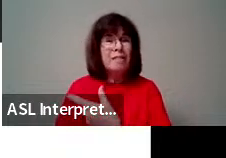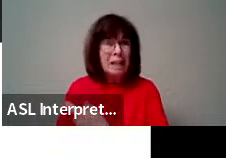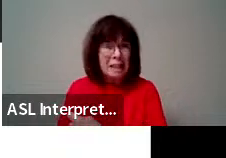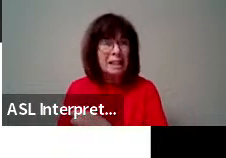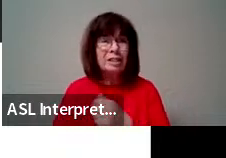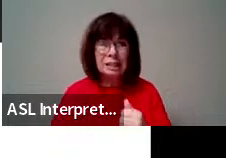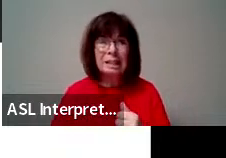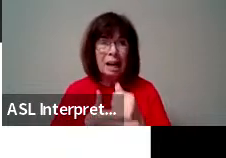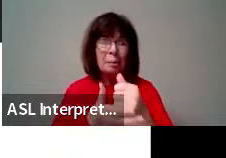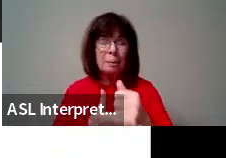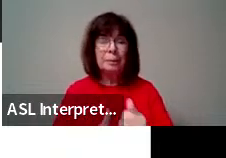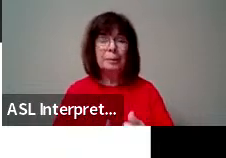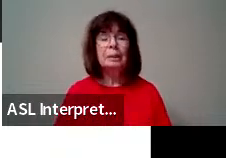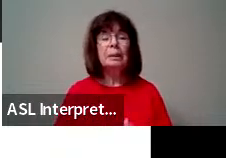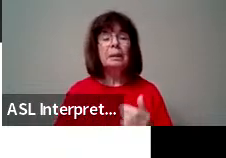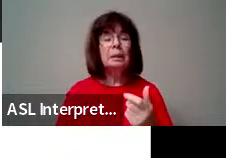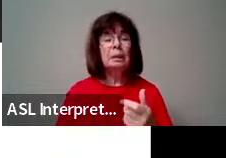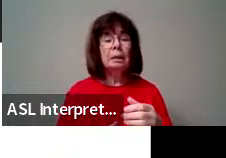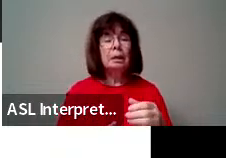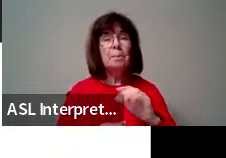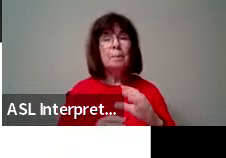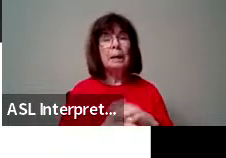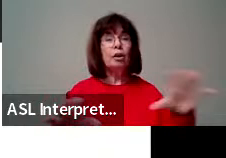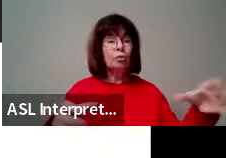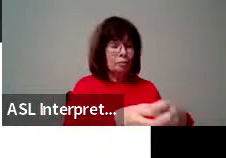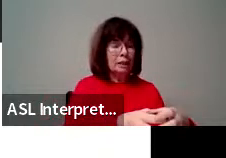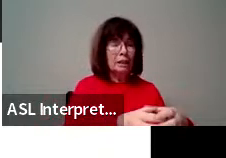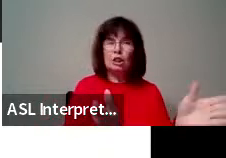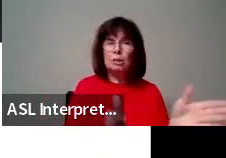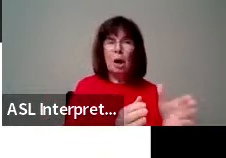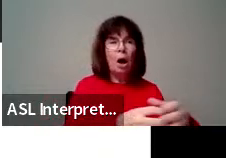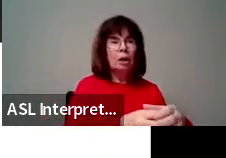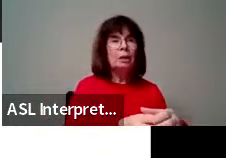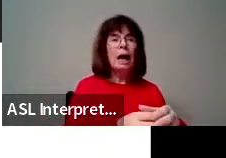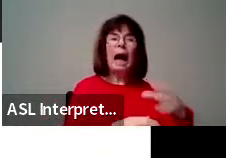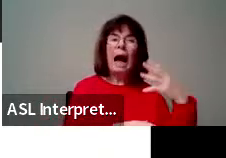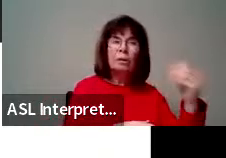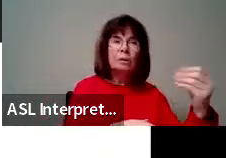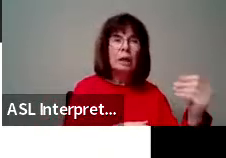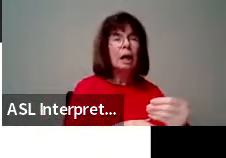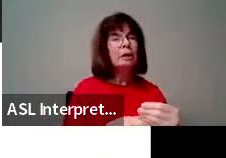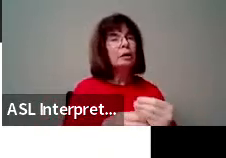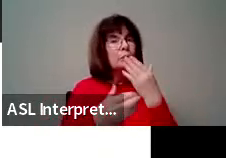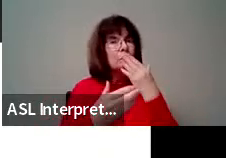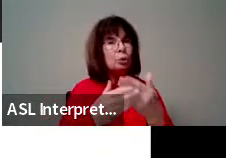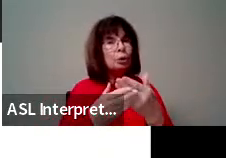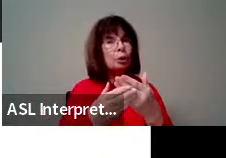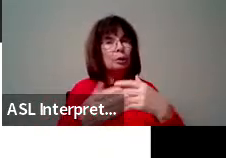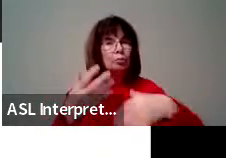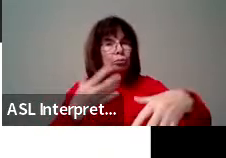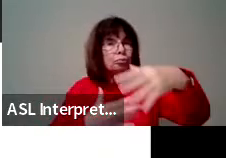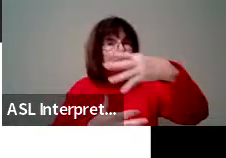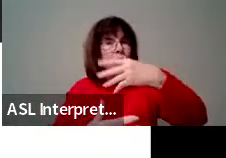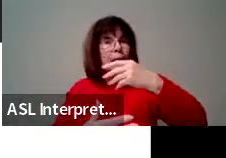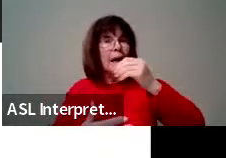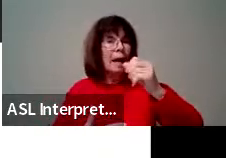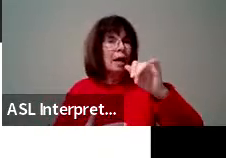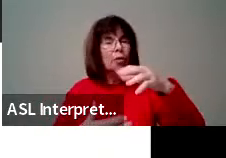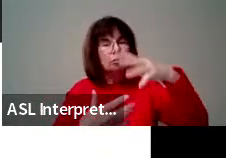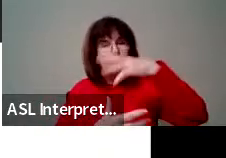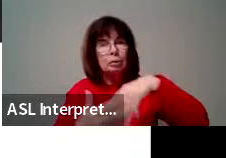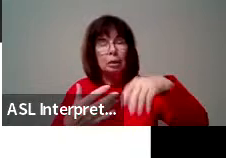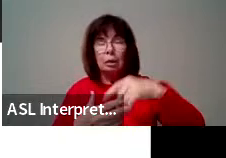here. Keeping gatherings smaller and outside or well ventilated. will help people stay safe.